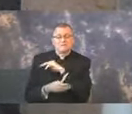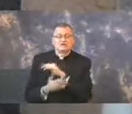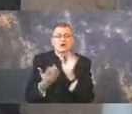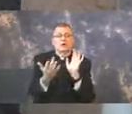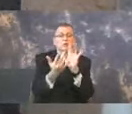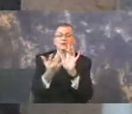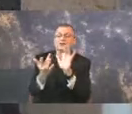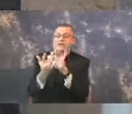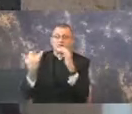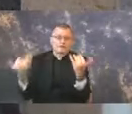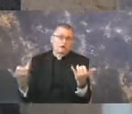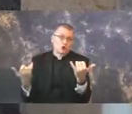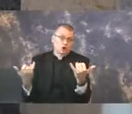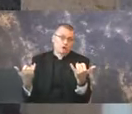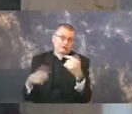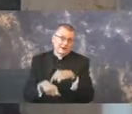time.